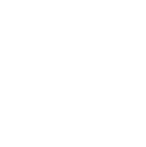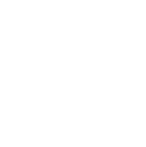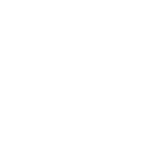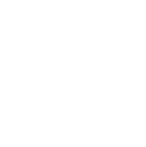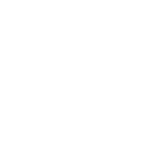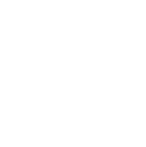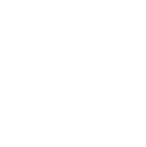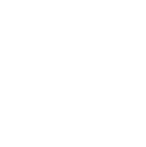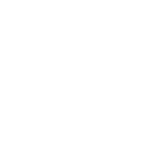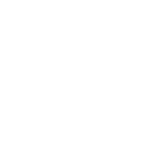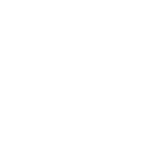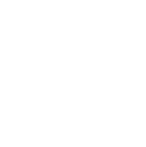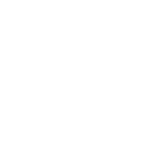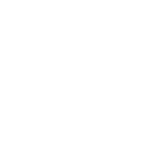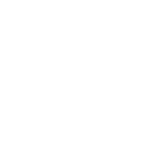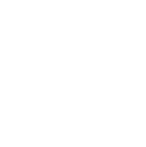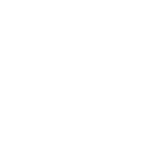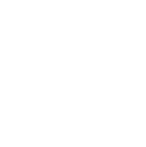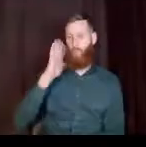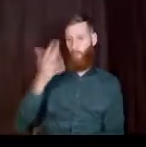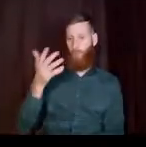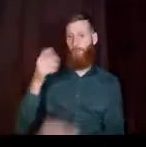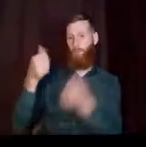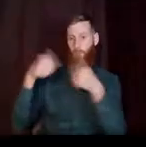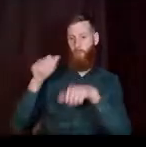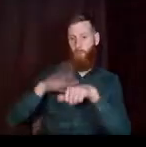gets out to schools for them to post on their websites as well.